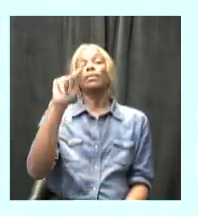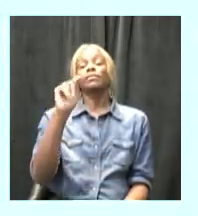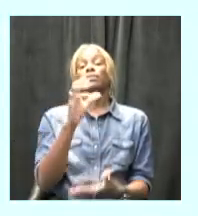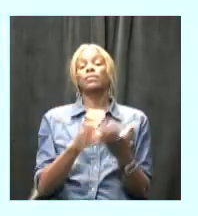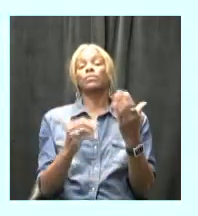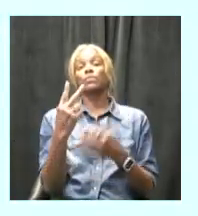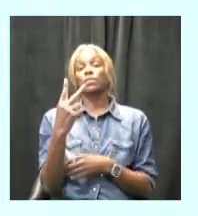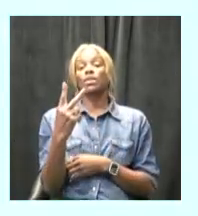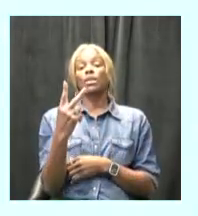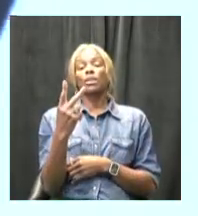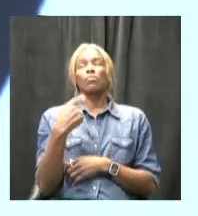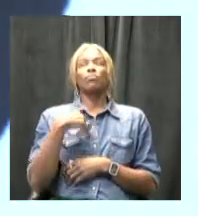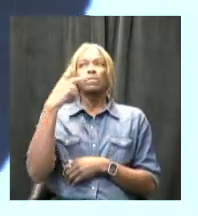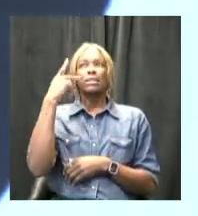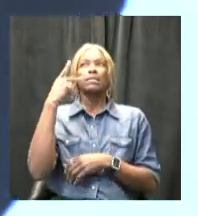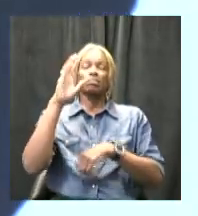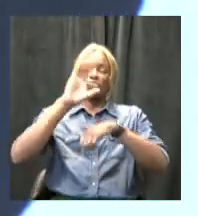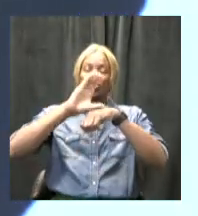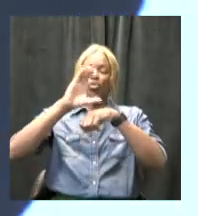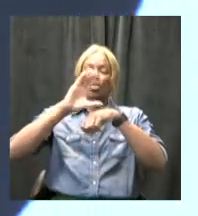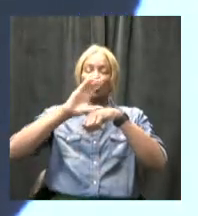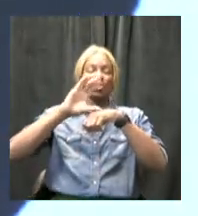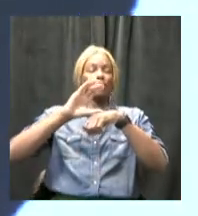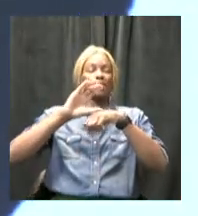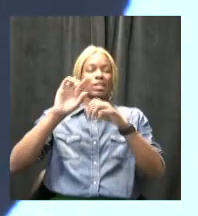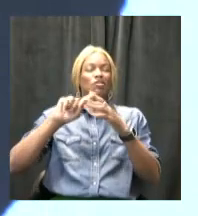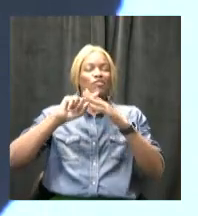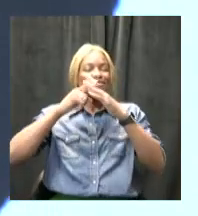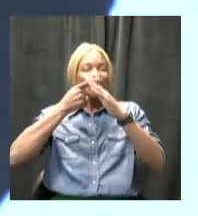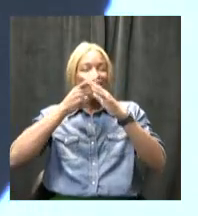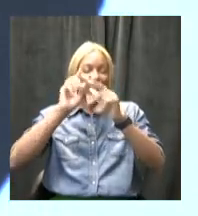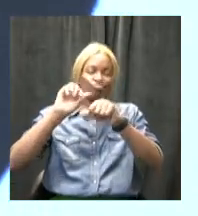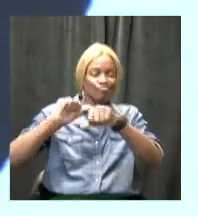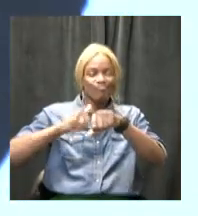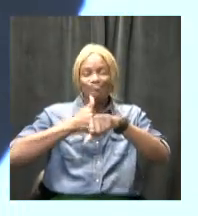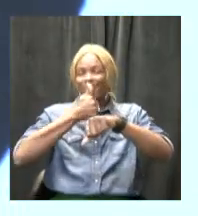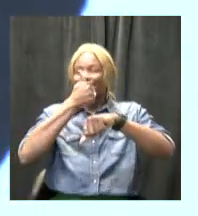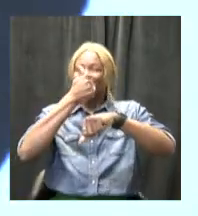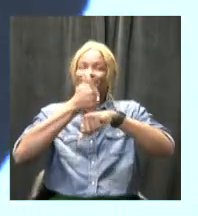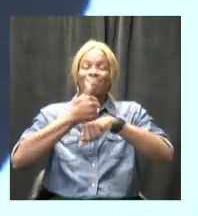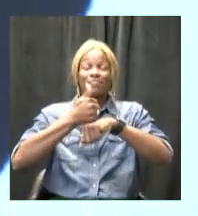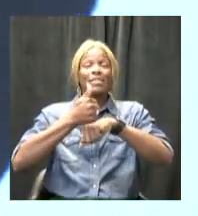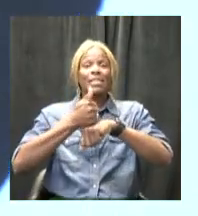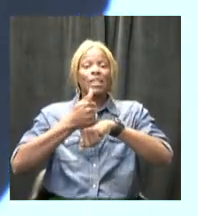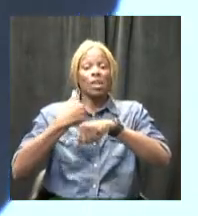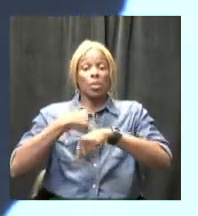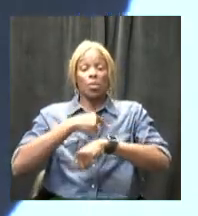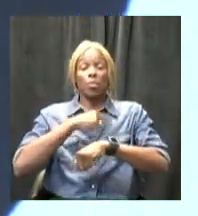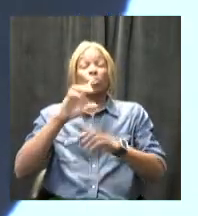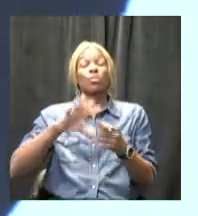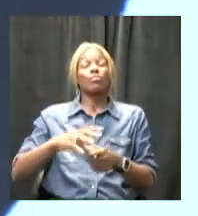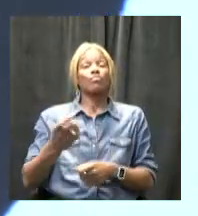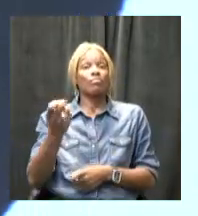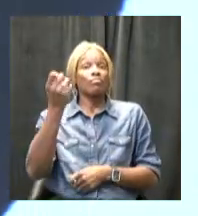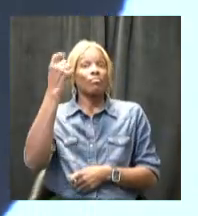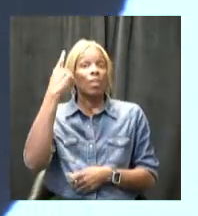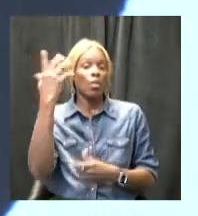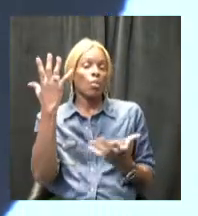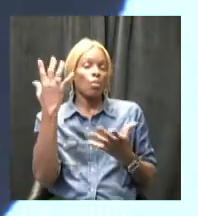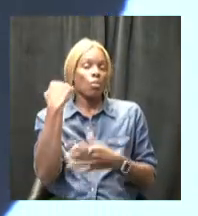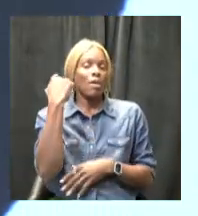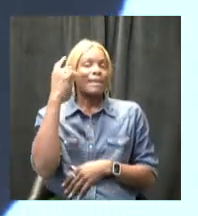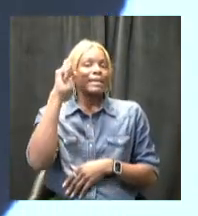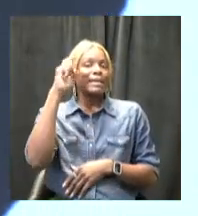of the church at its very inception. At its very inception, we get to discover what the church ought to look like.